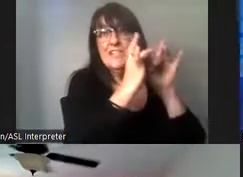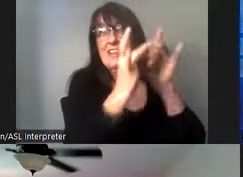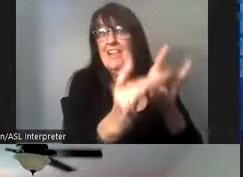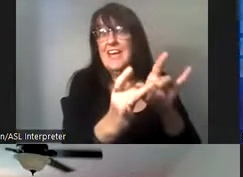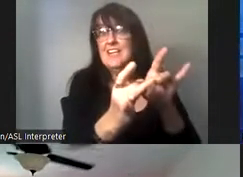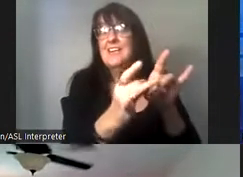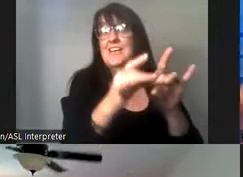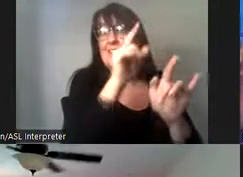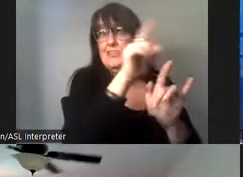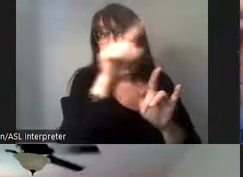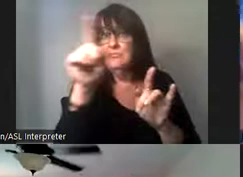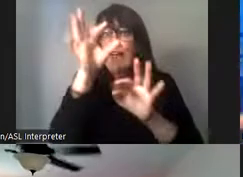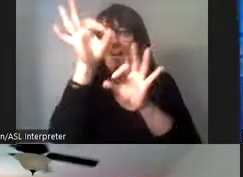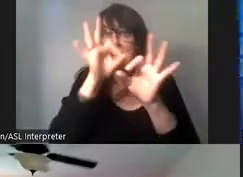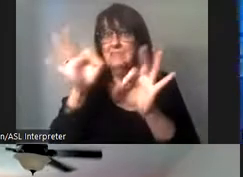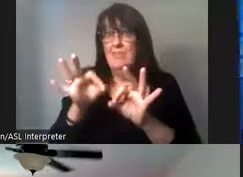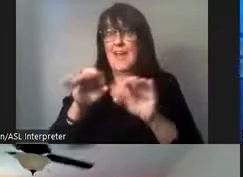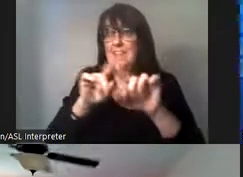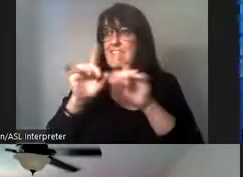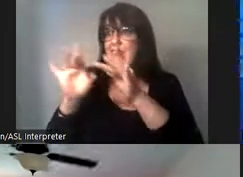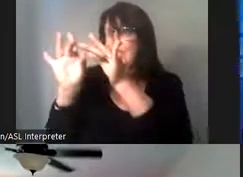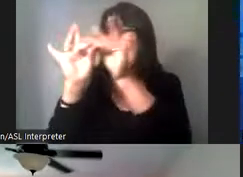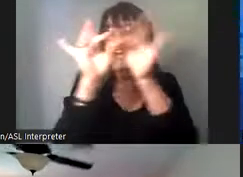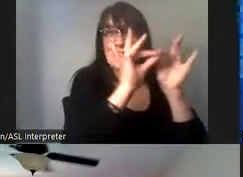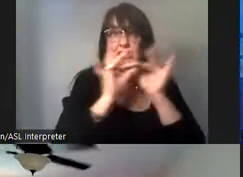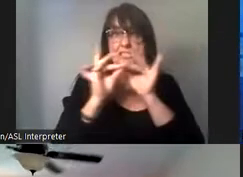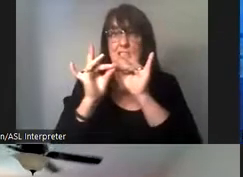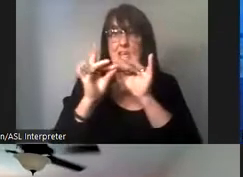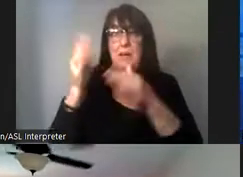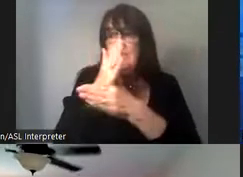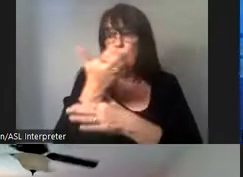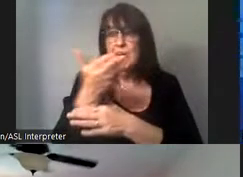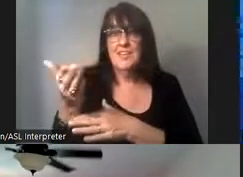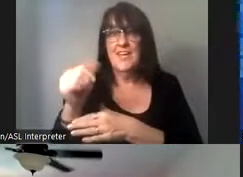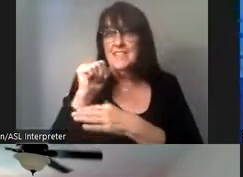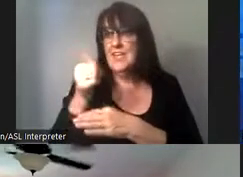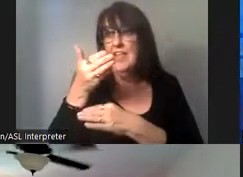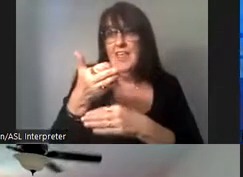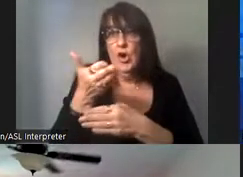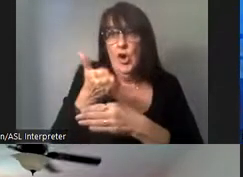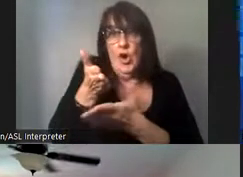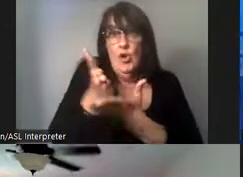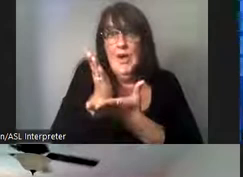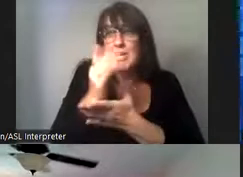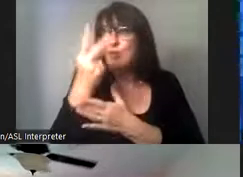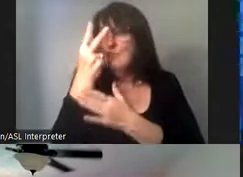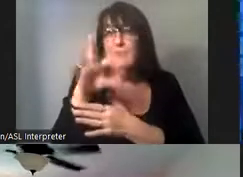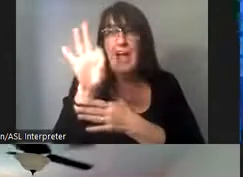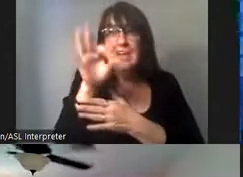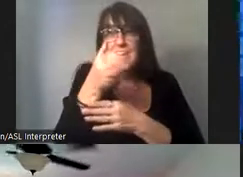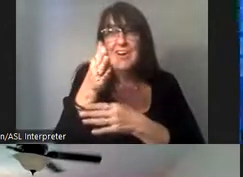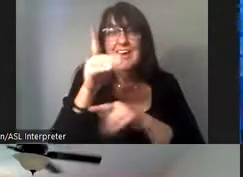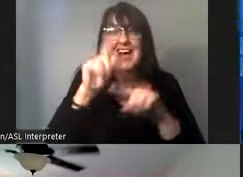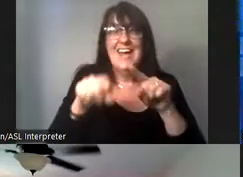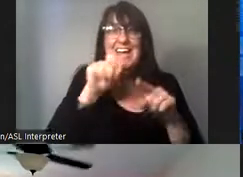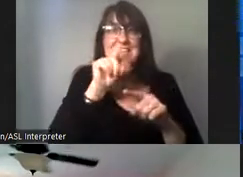elsewhere and explain and provide the connective tissue between things where it's not there already. So that's what you'd find there. And I can't tell if you're looking